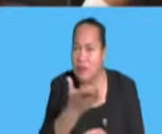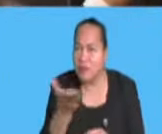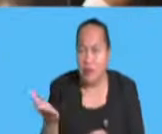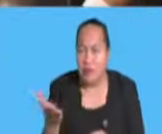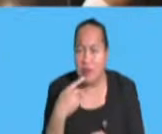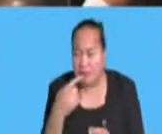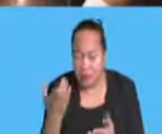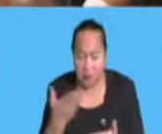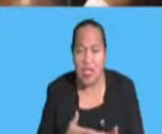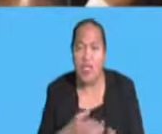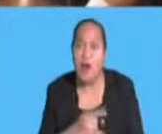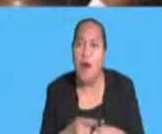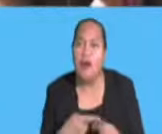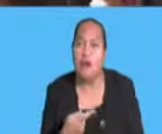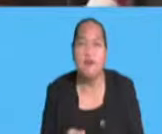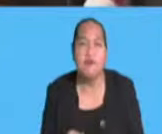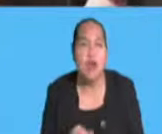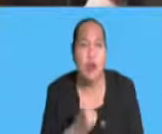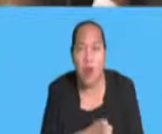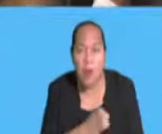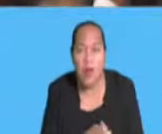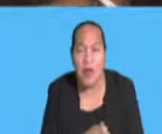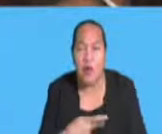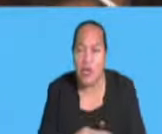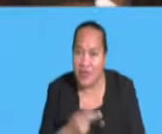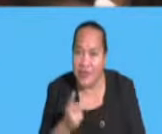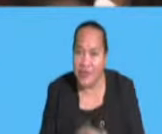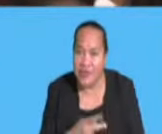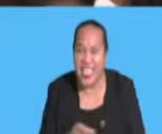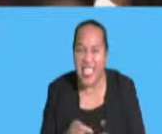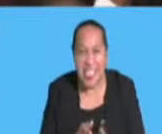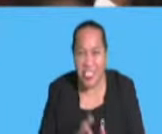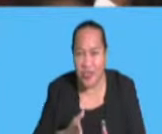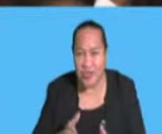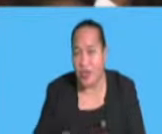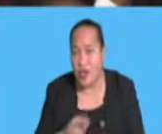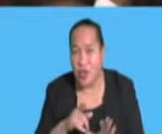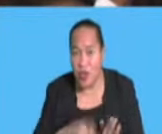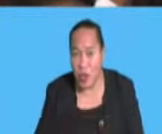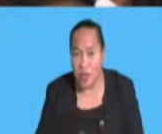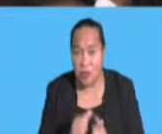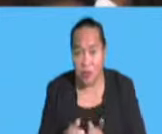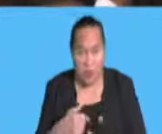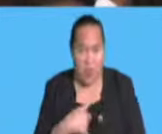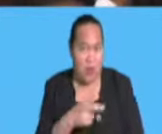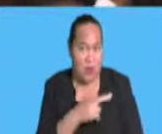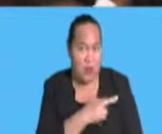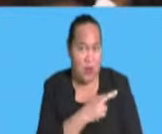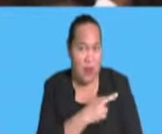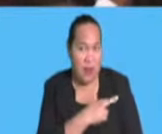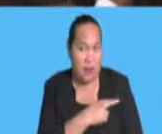to areas of employment, productivity, industrial relations, youth and sports that fall under my ministerial